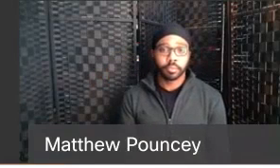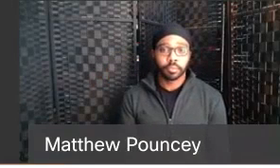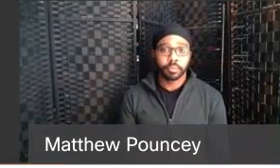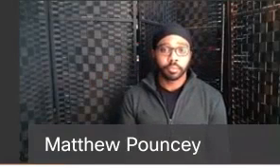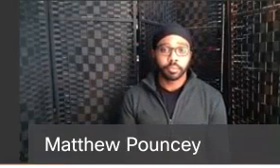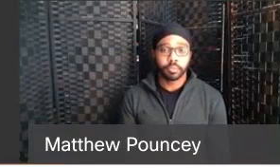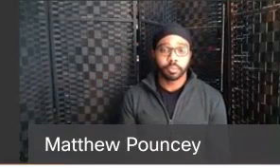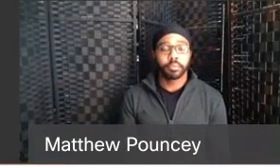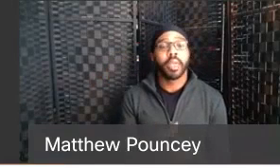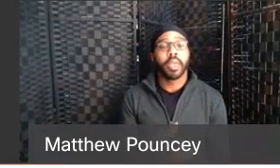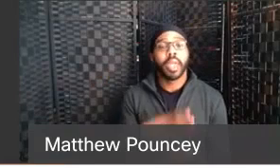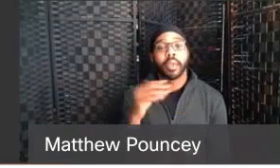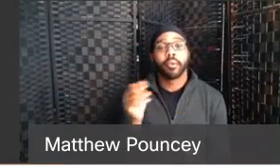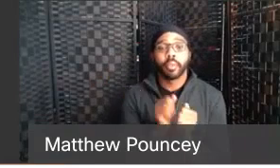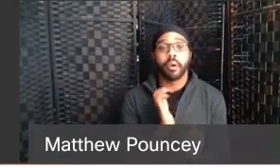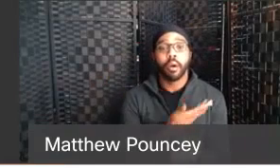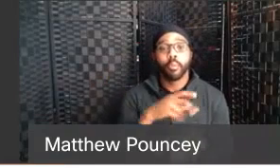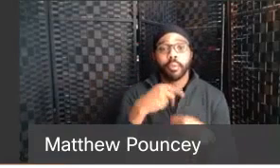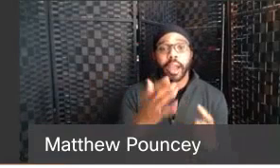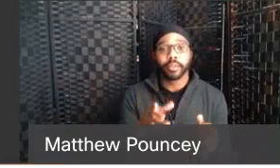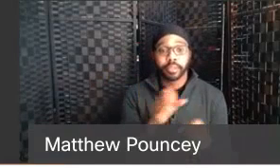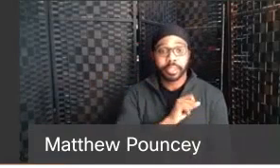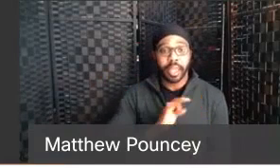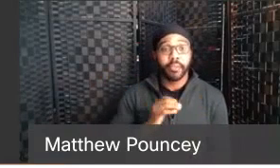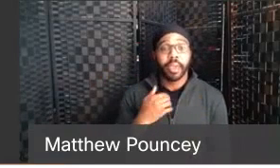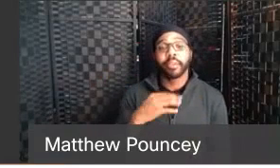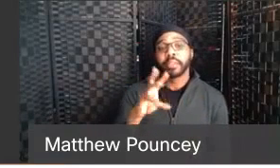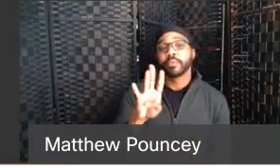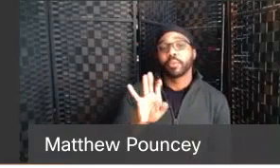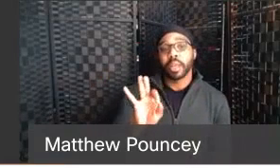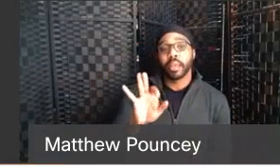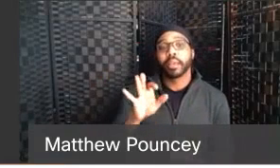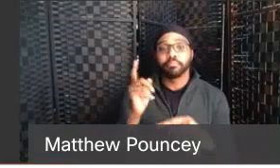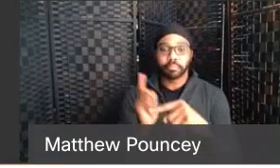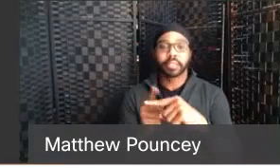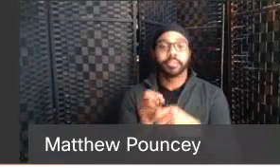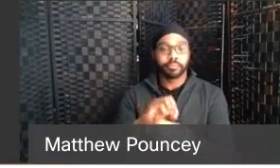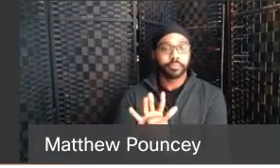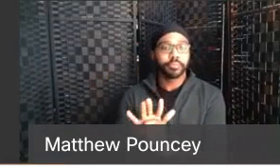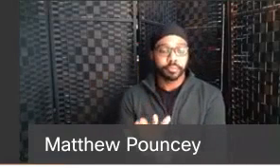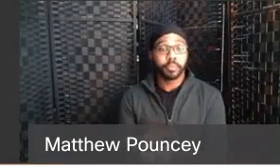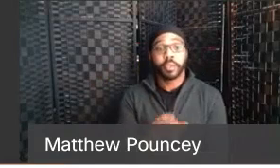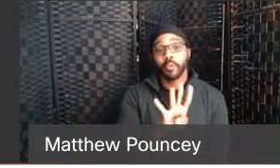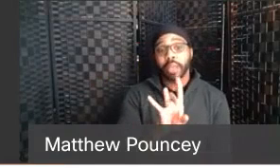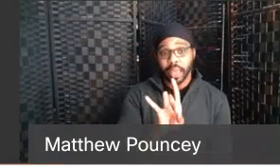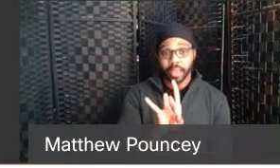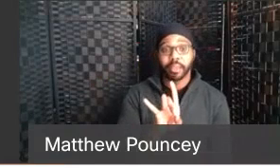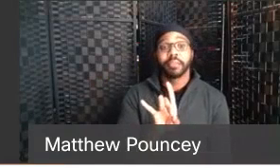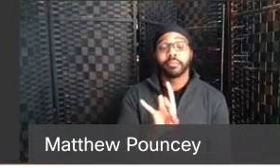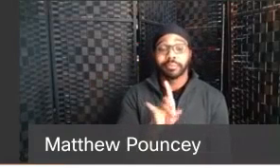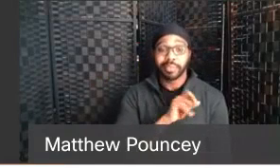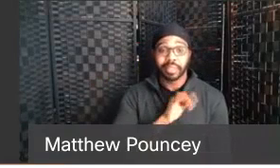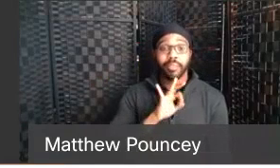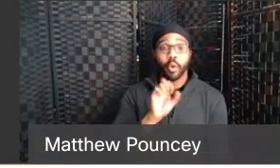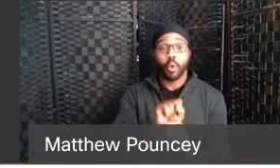And among our provider staff, 649 have tested positive for COVID. 48 of these staff work for more than